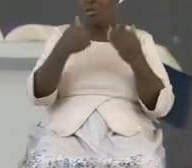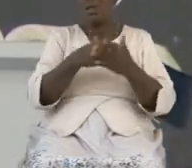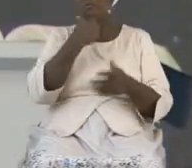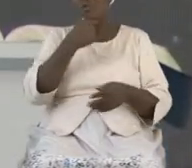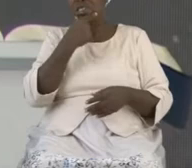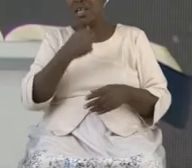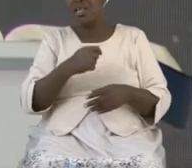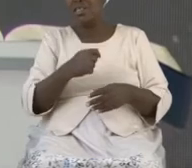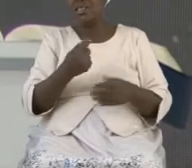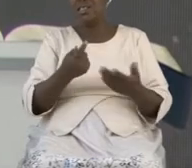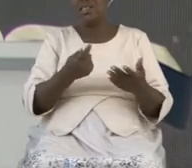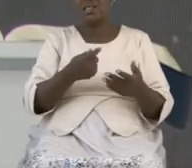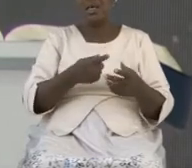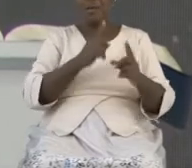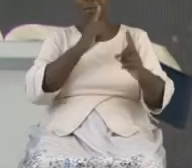Private malice.